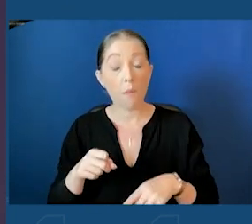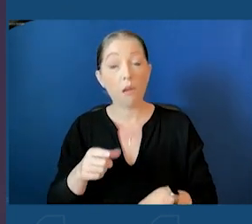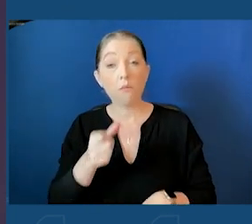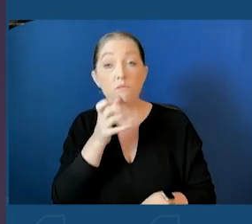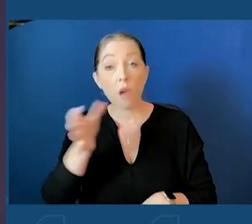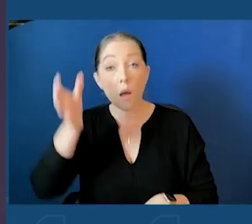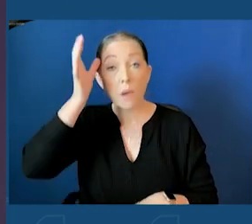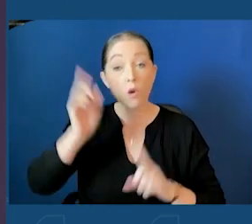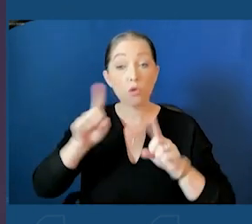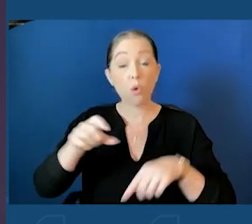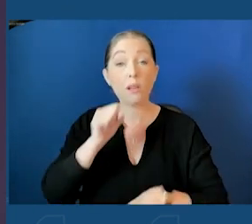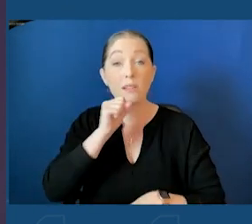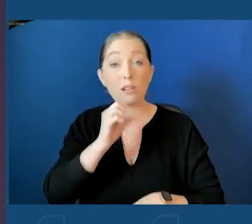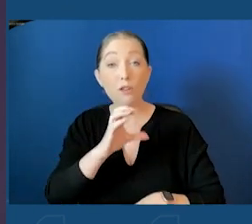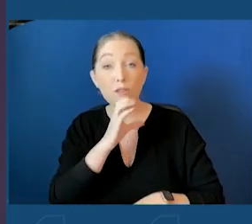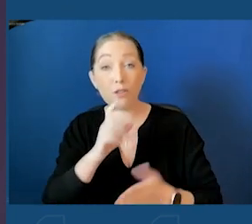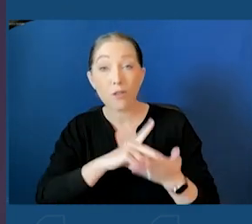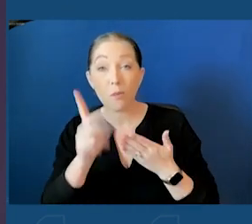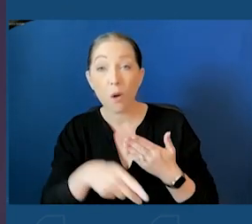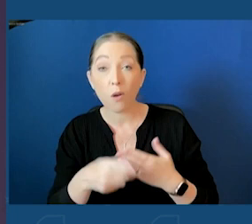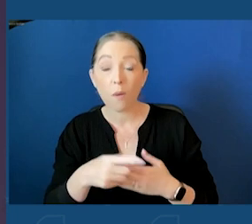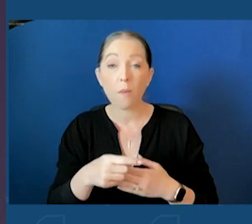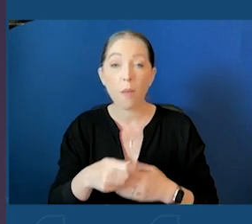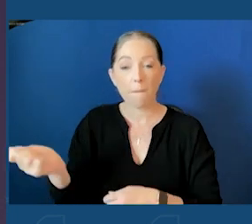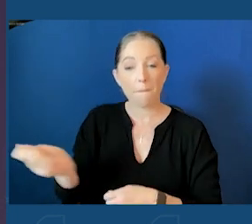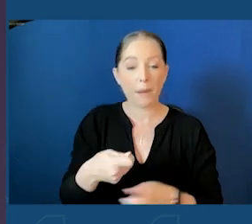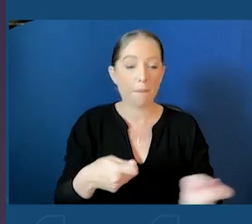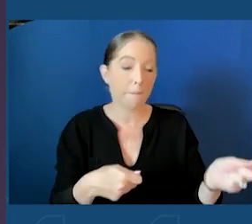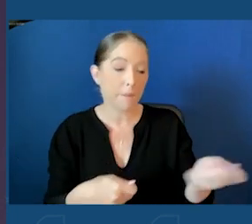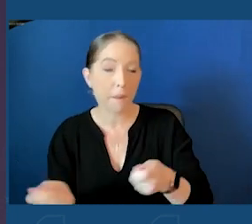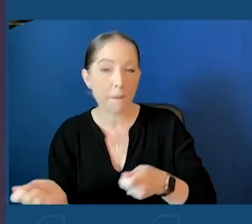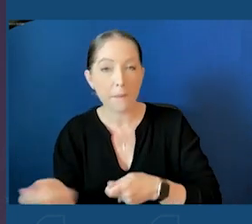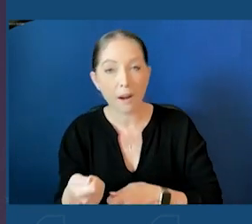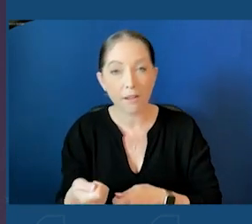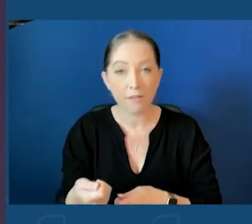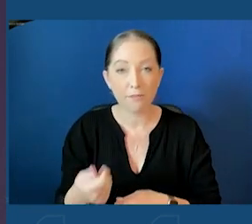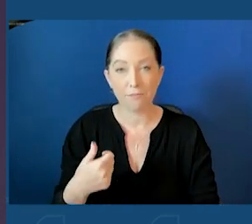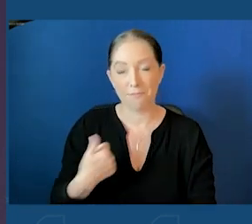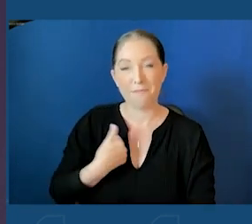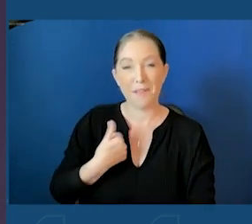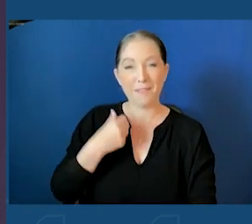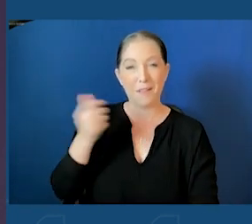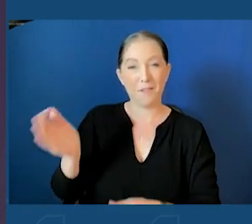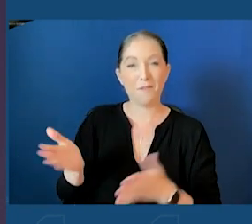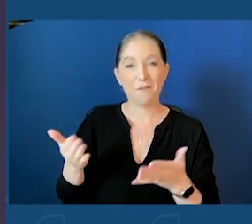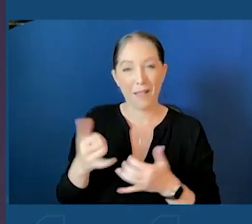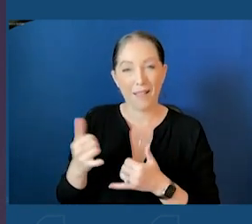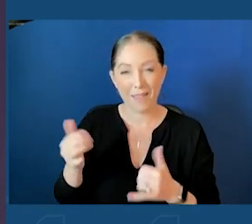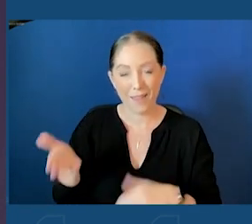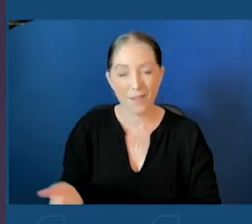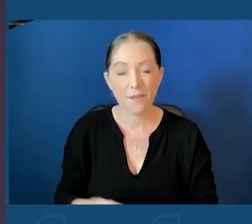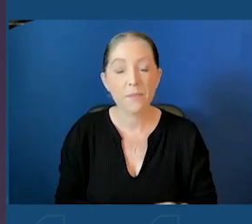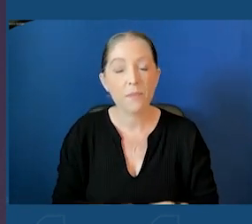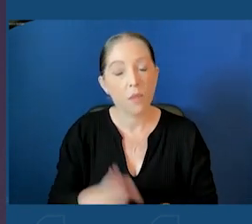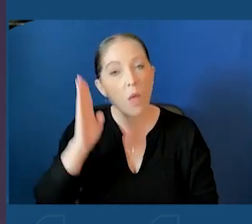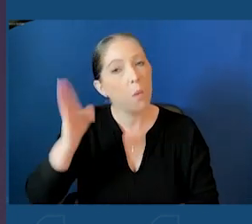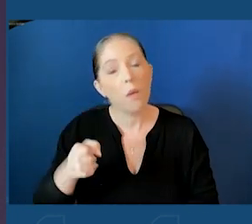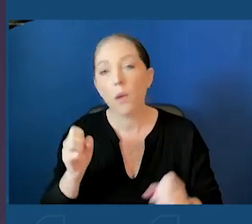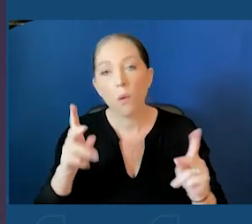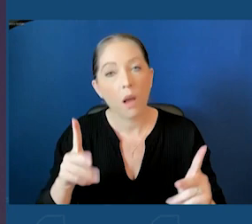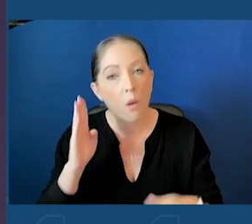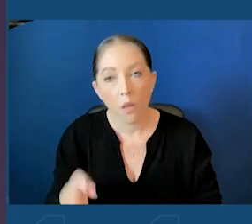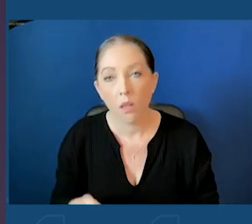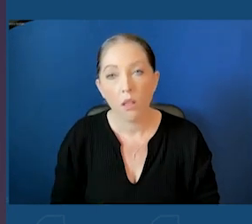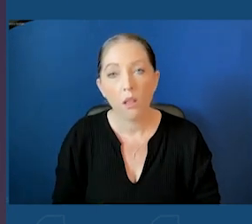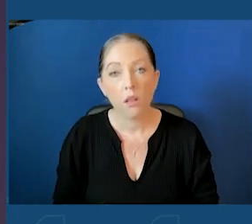play ping pong down in the Lower East Side, that I've played many times down there, they're going to be okay. That's what